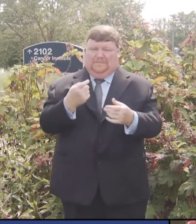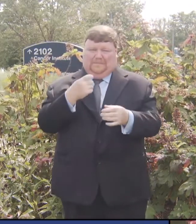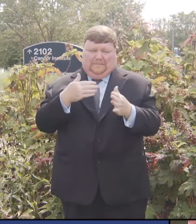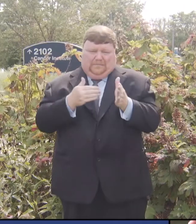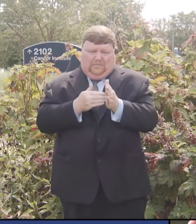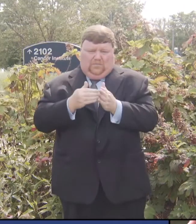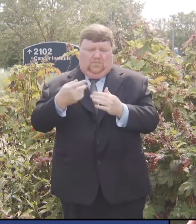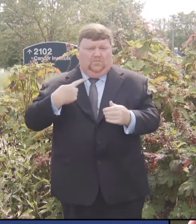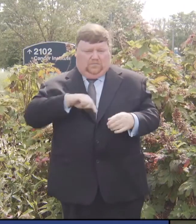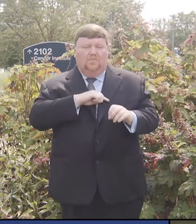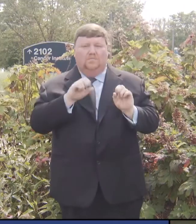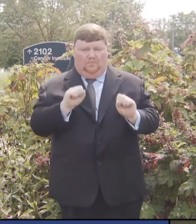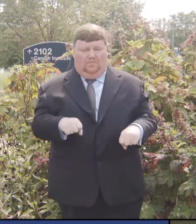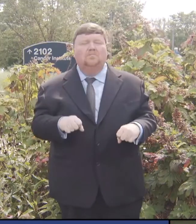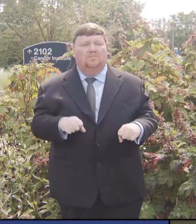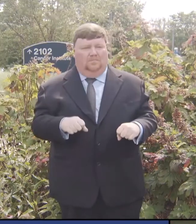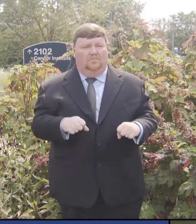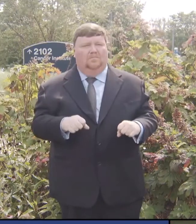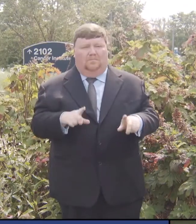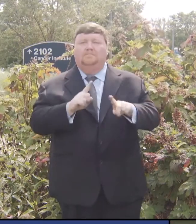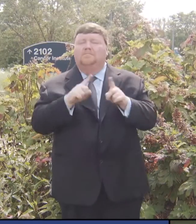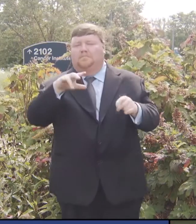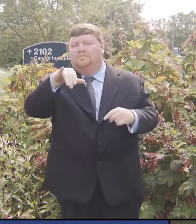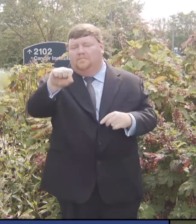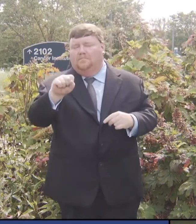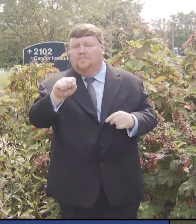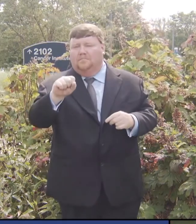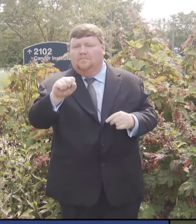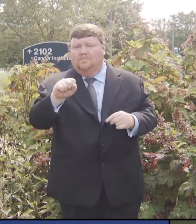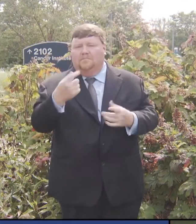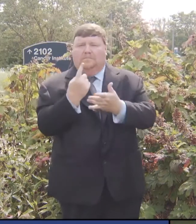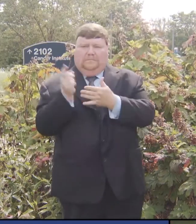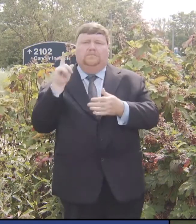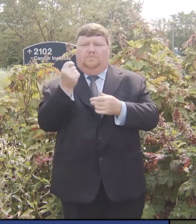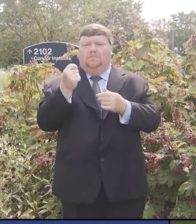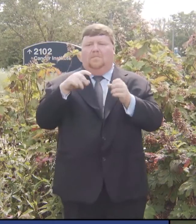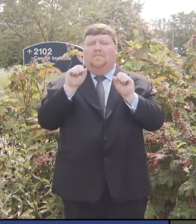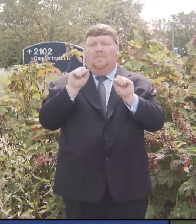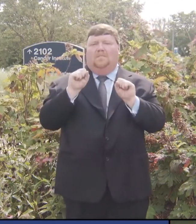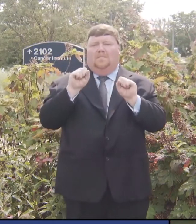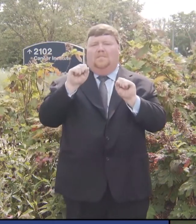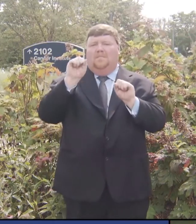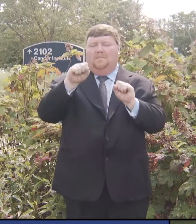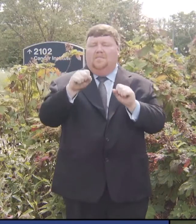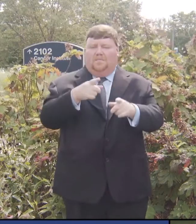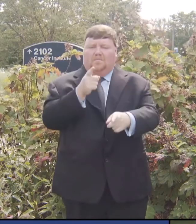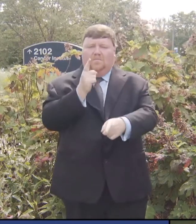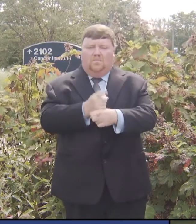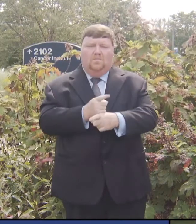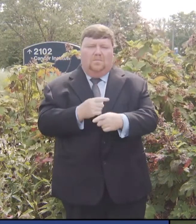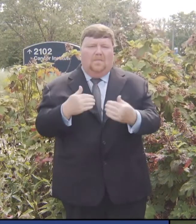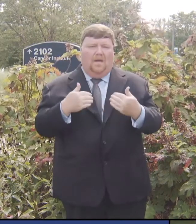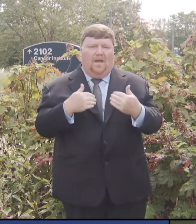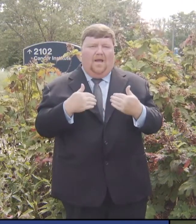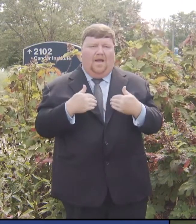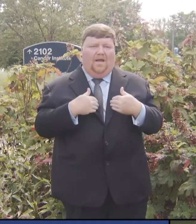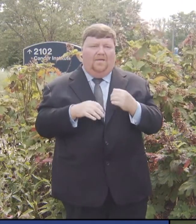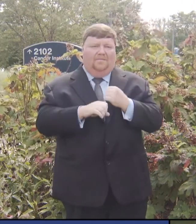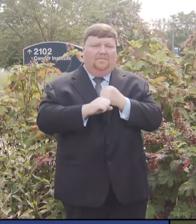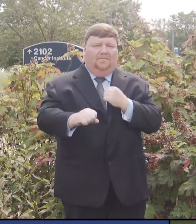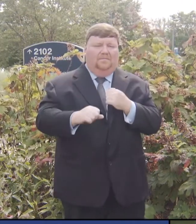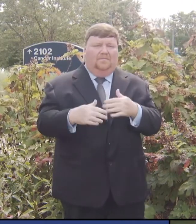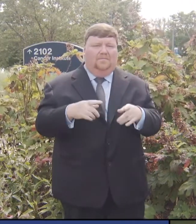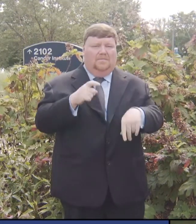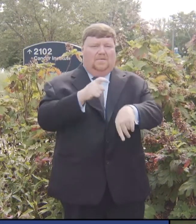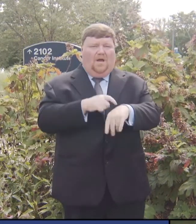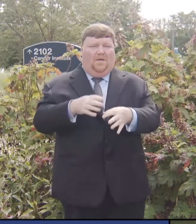this is a resource use as well. But yes, this was as of last Tuesday, so there is a bit of a lag there in data reporting. Will we expect kind of a weekly